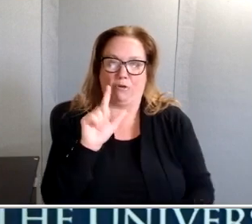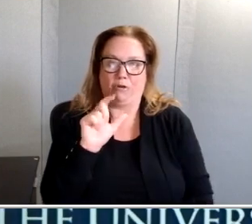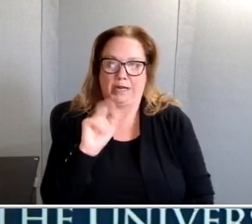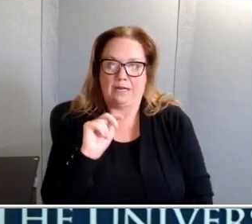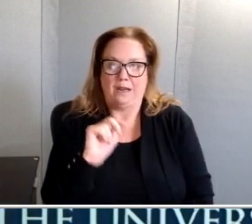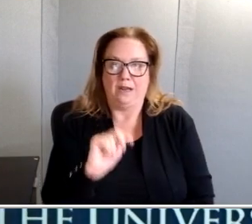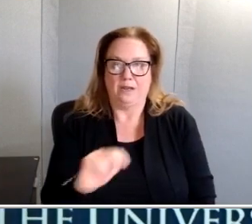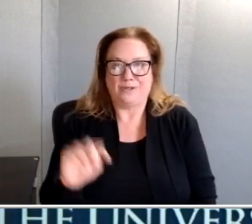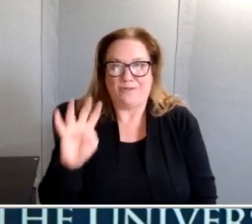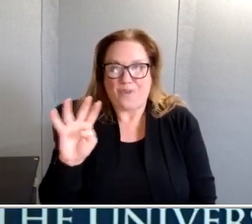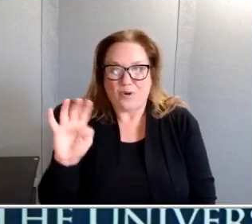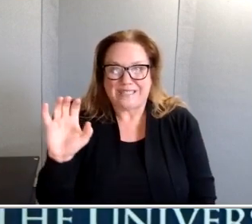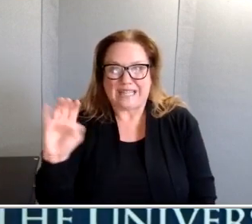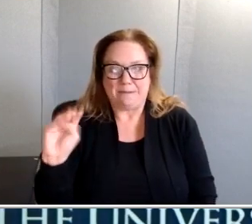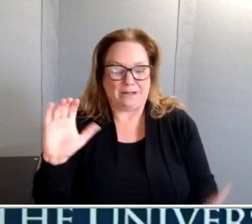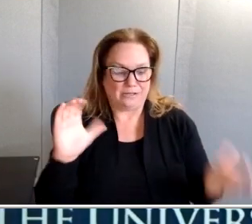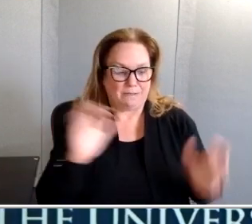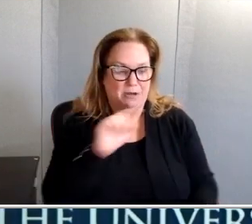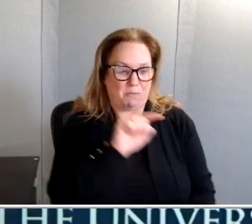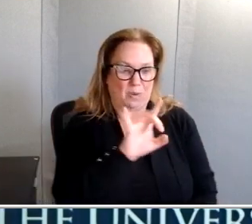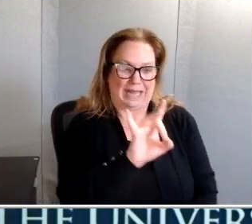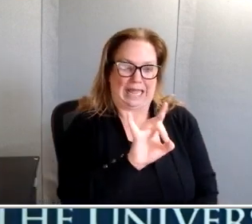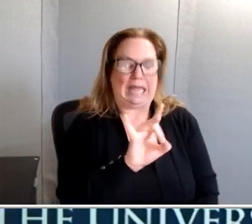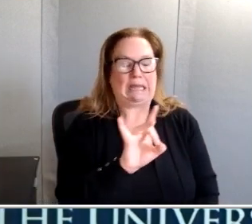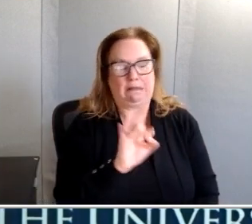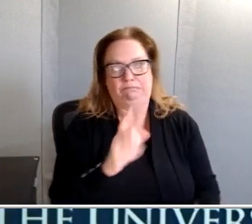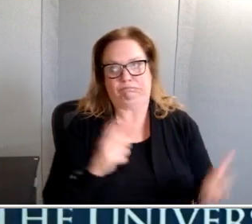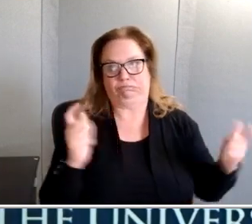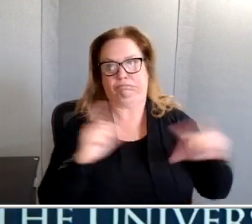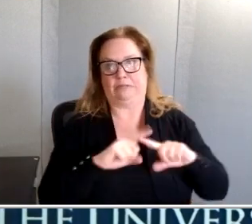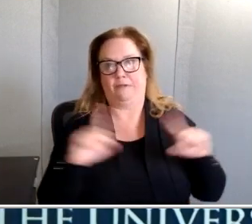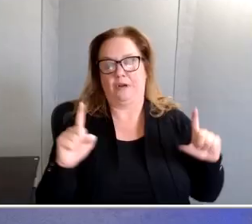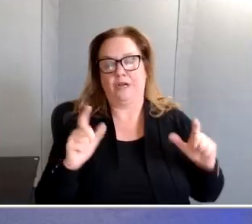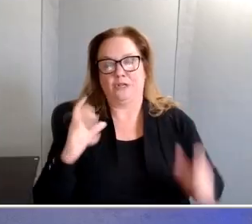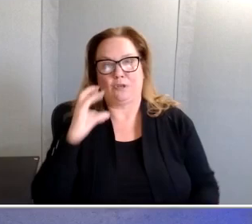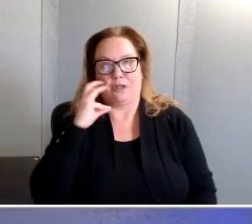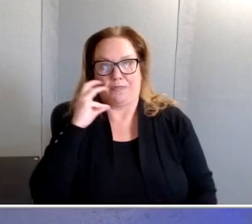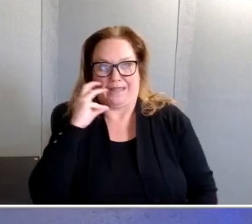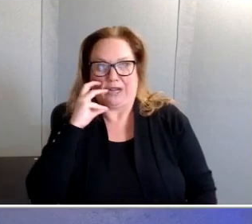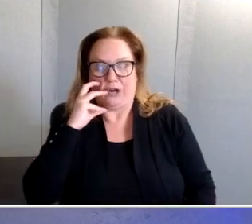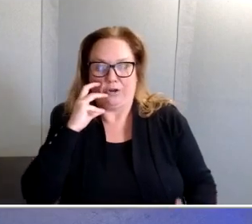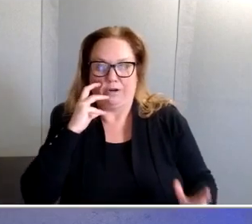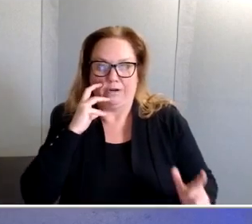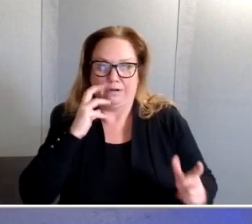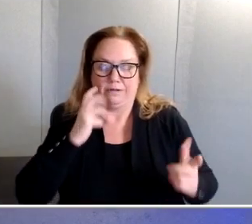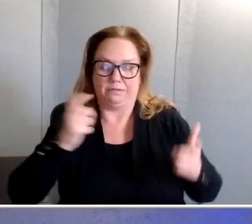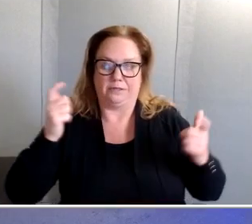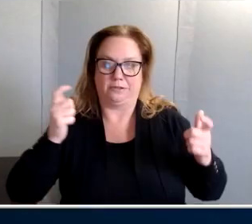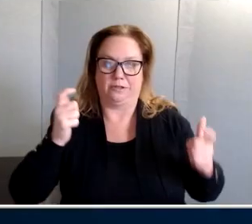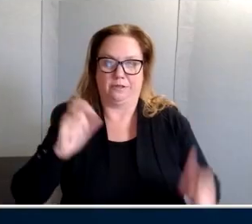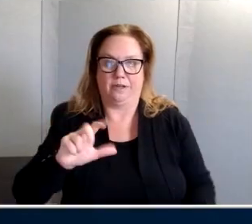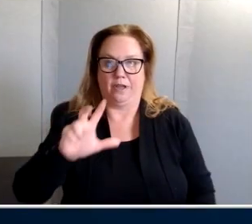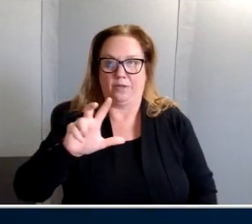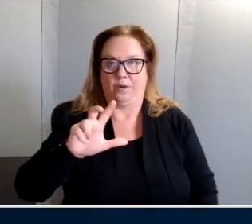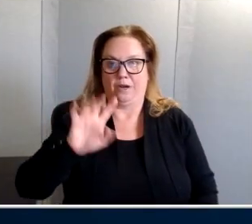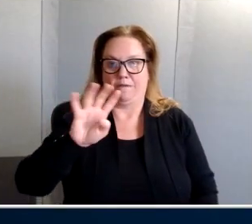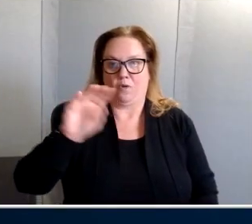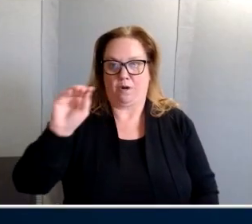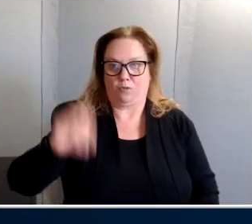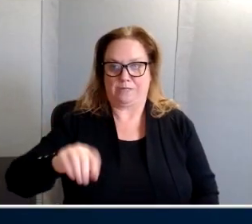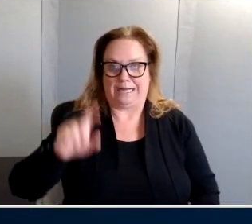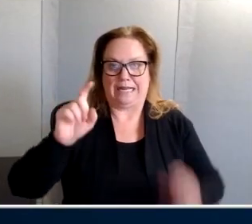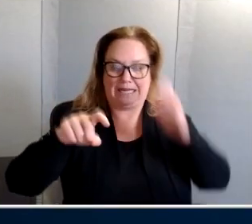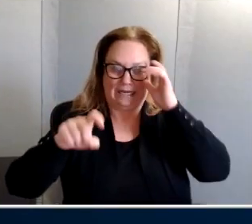0.8 centimeters is a huge difference. And the larger it is, the more at risk you are for adverse events. So Brian was that 3 to 4% who needed